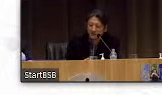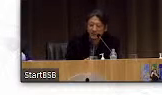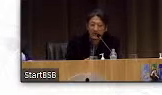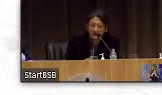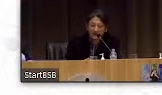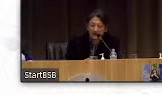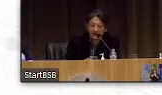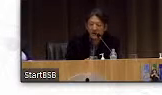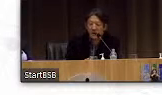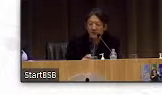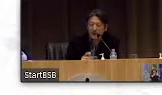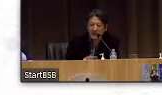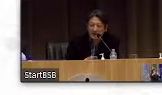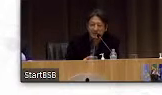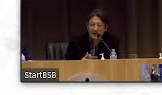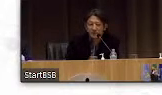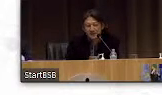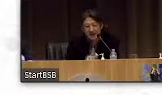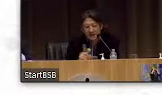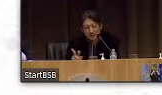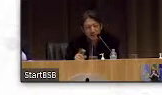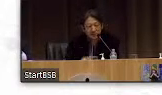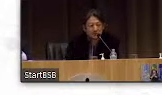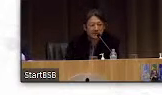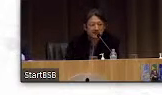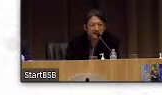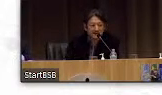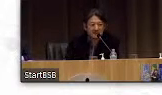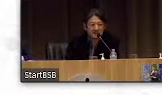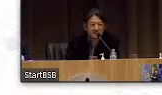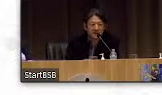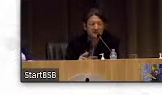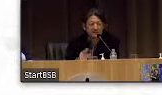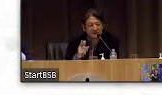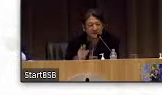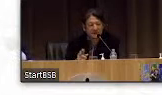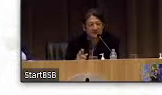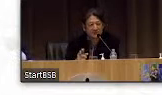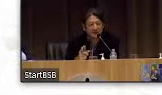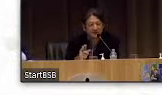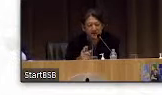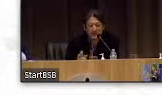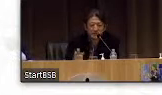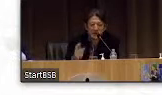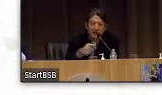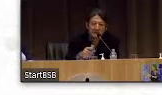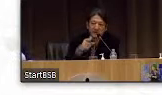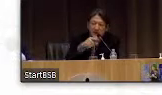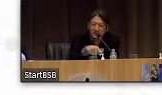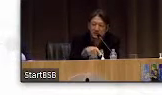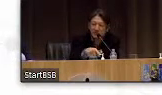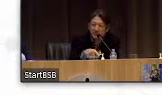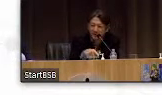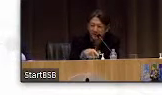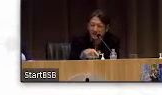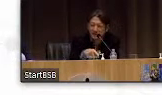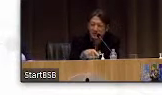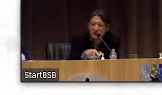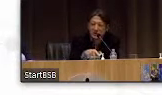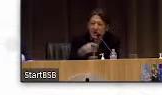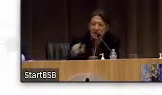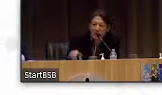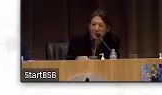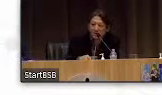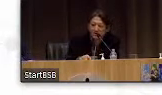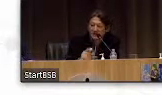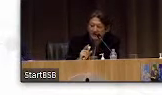then 24 hours we could build a panel taking data from the state secretary and create